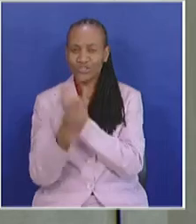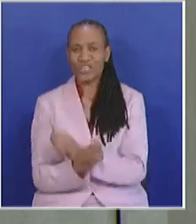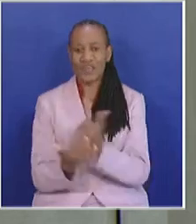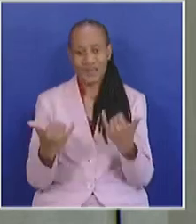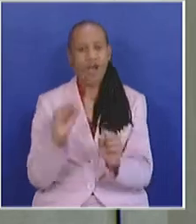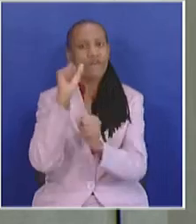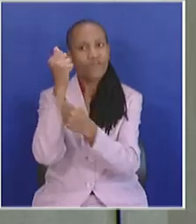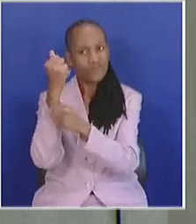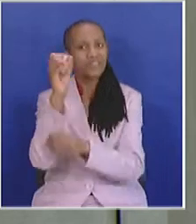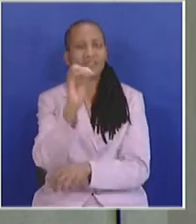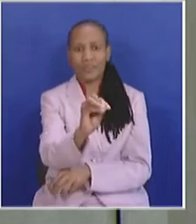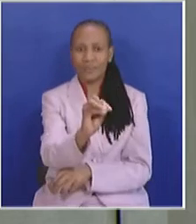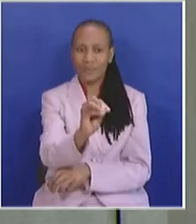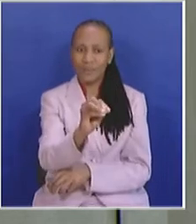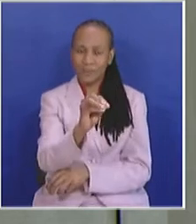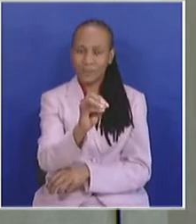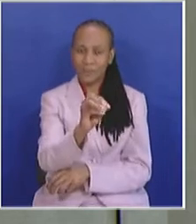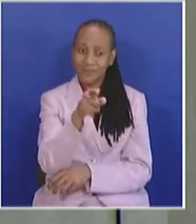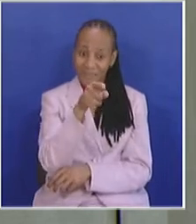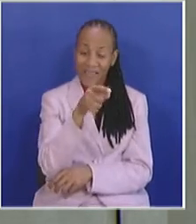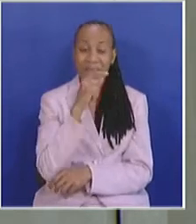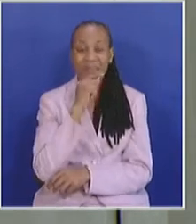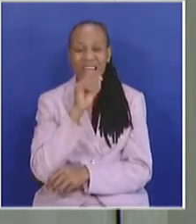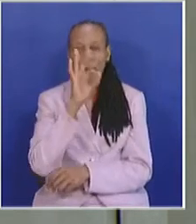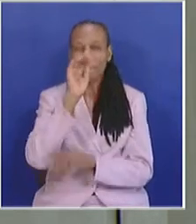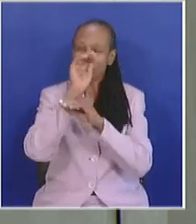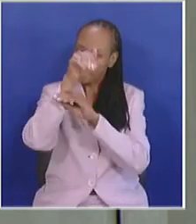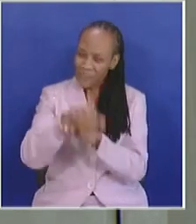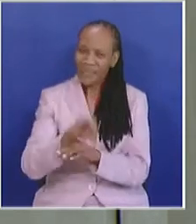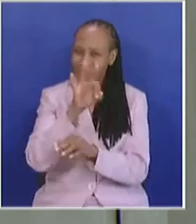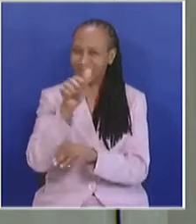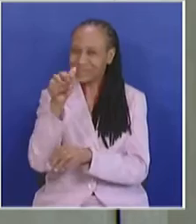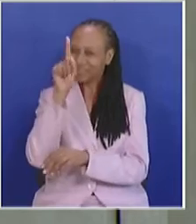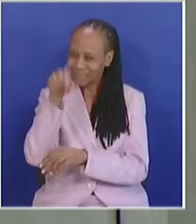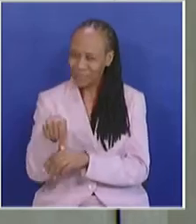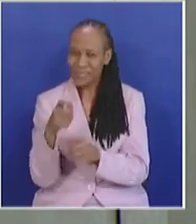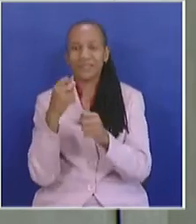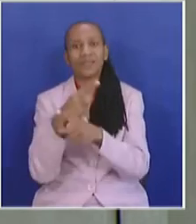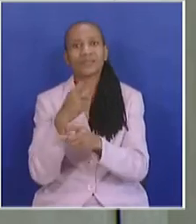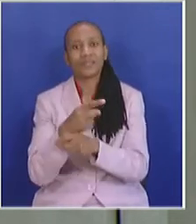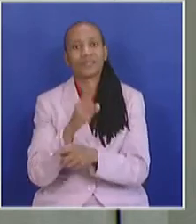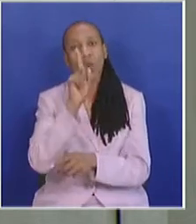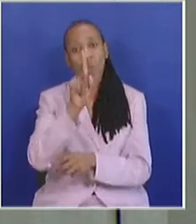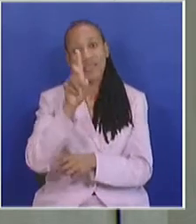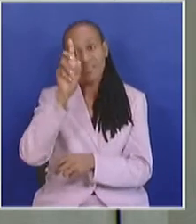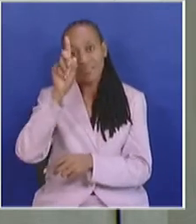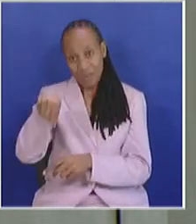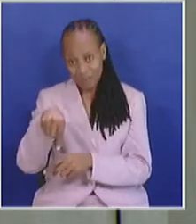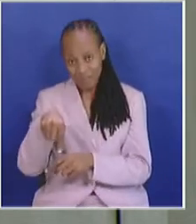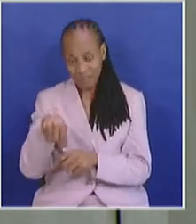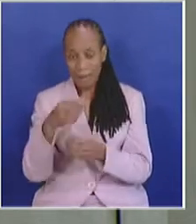factories which have already assembled more than 36,000 taxis and 1,000 buses. More